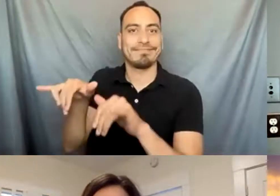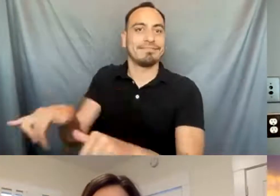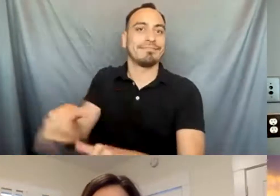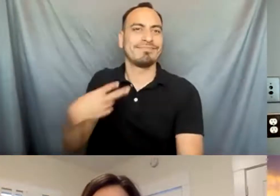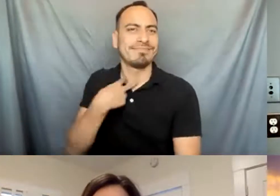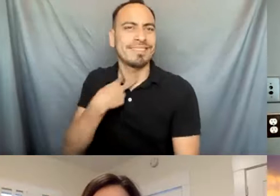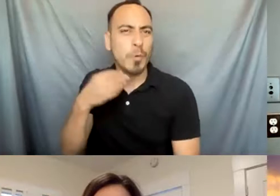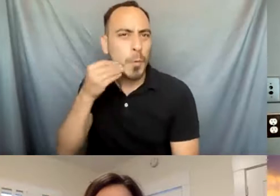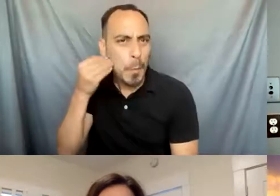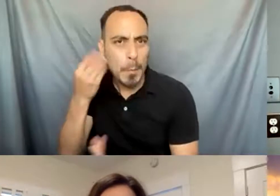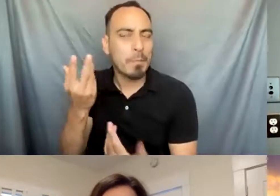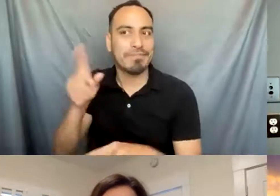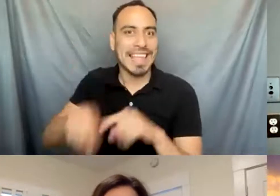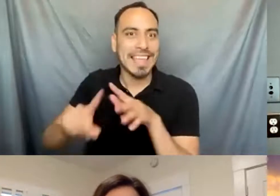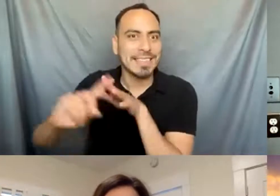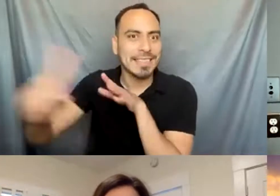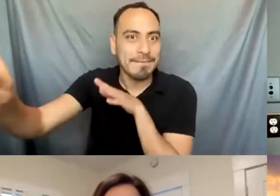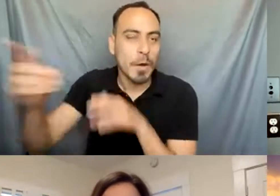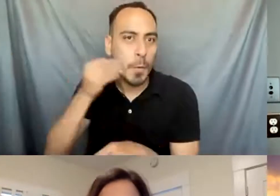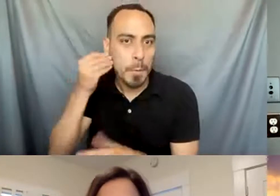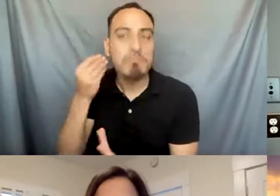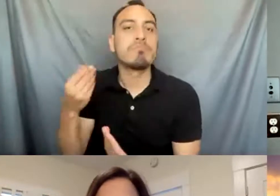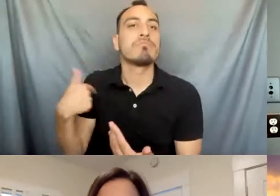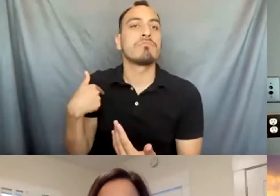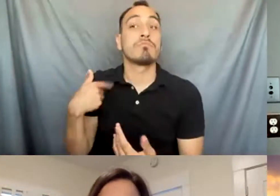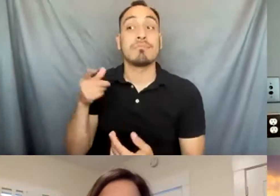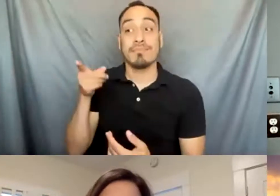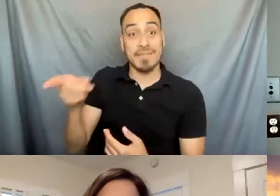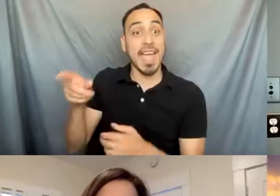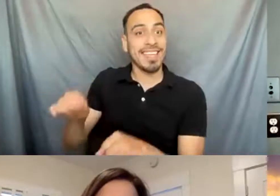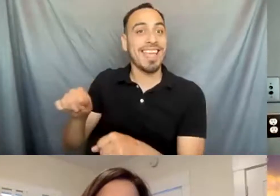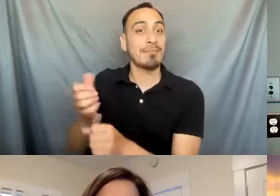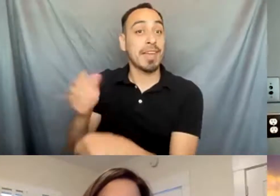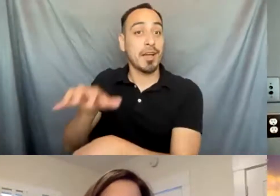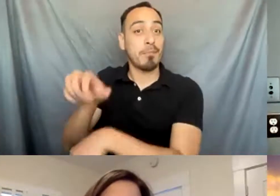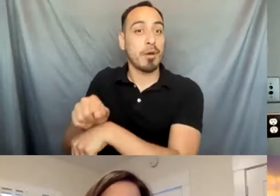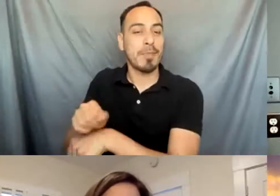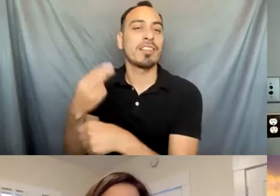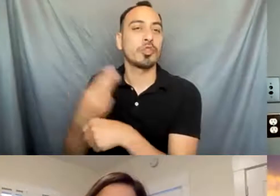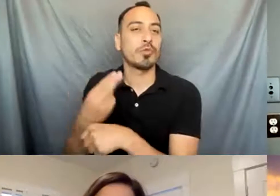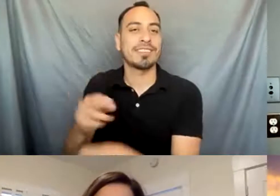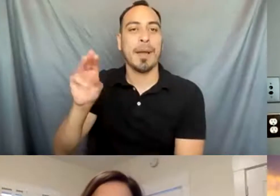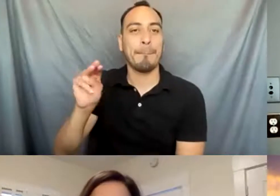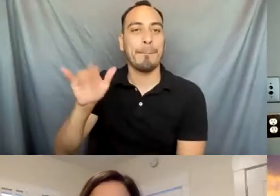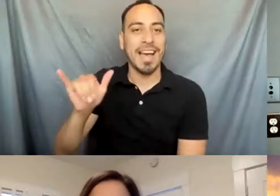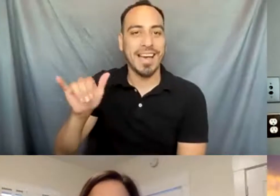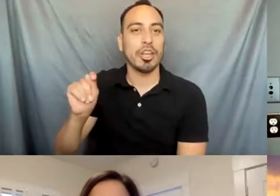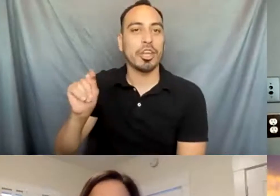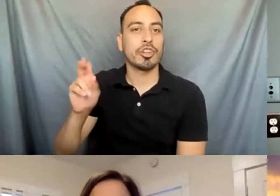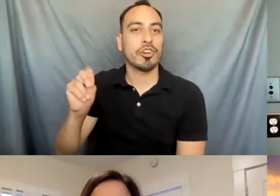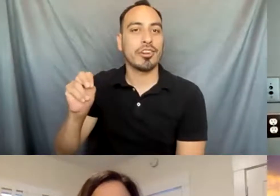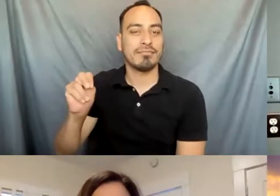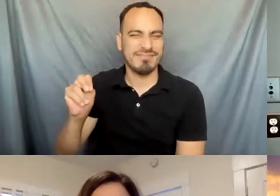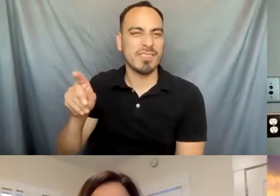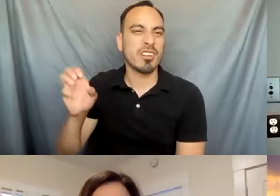are indicate when they go to make an appointment on My Turn that they are not able to leave their home. We also get people who call in